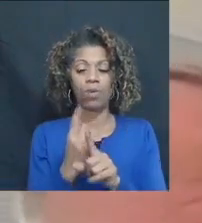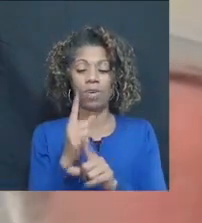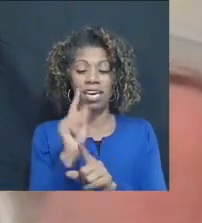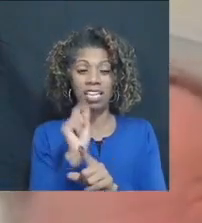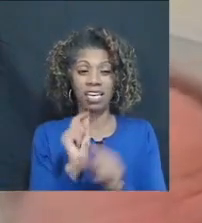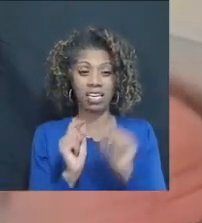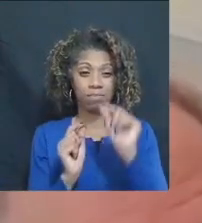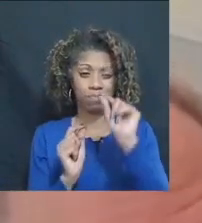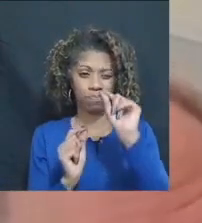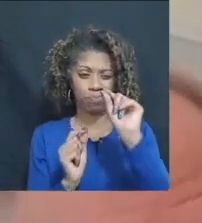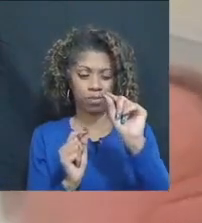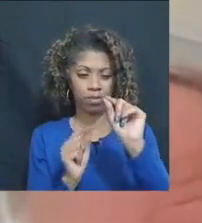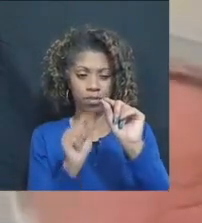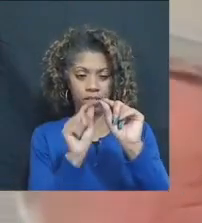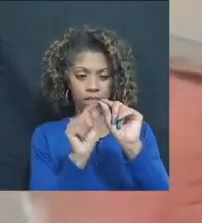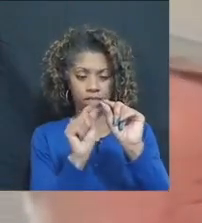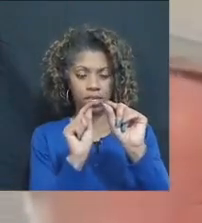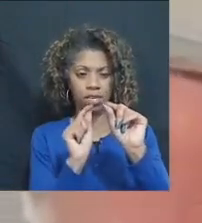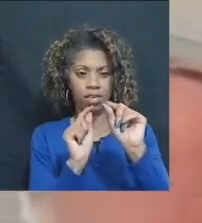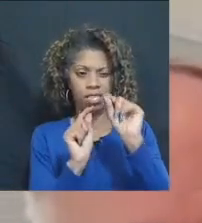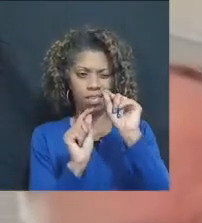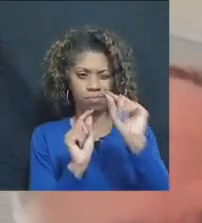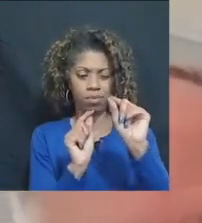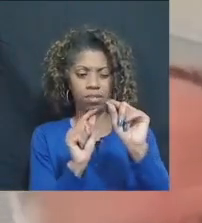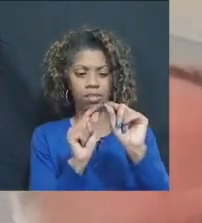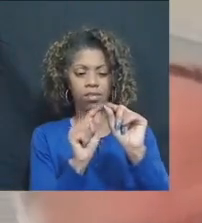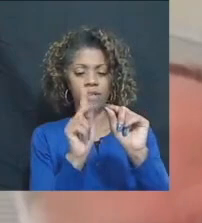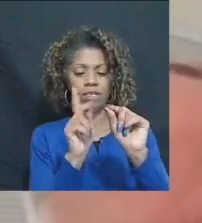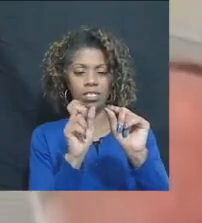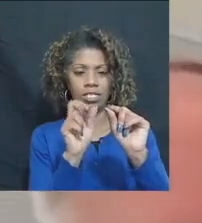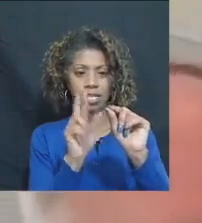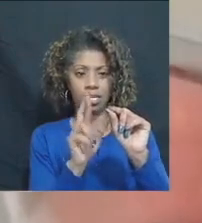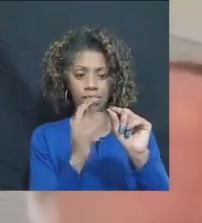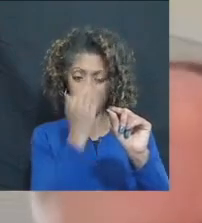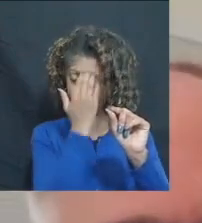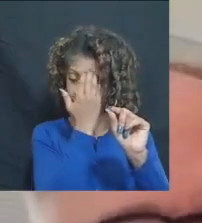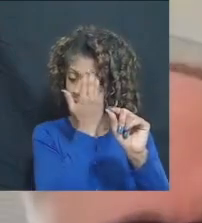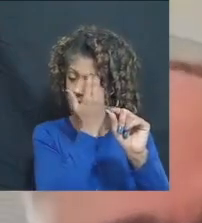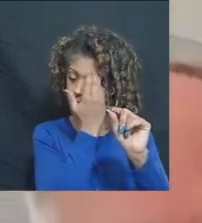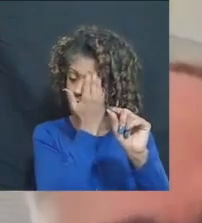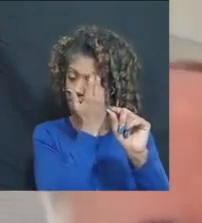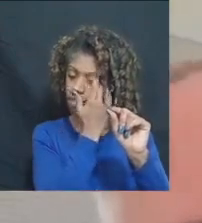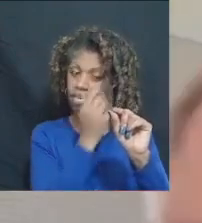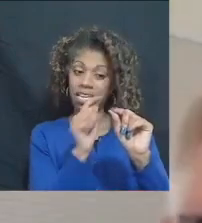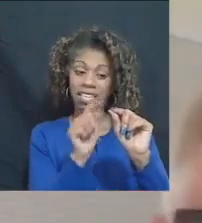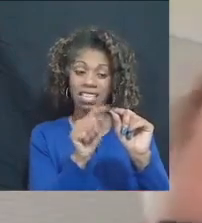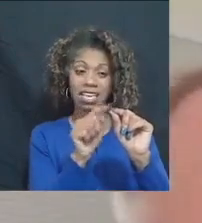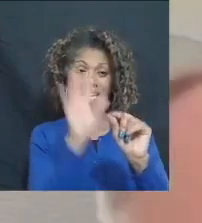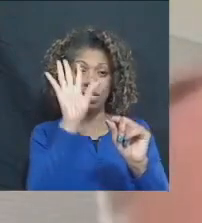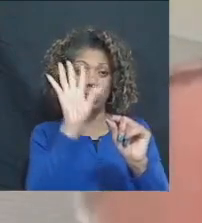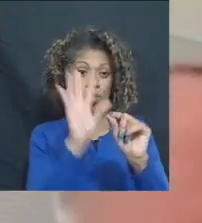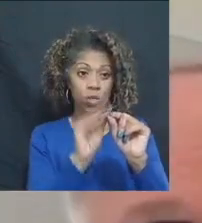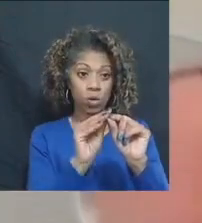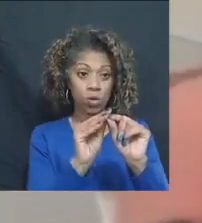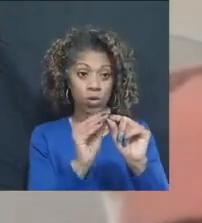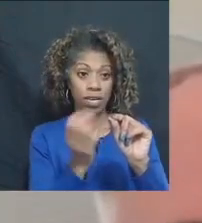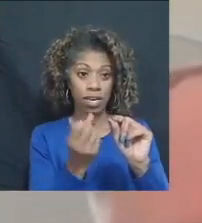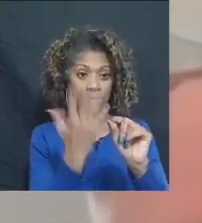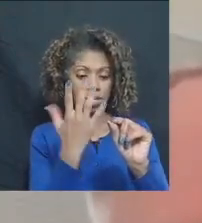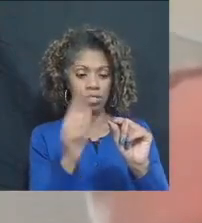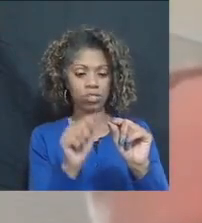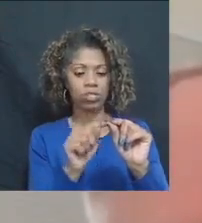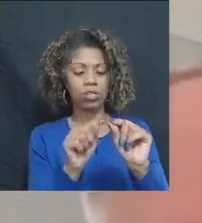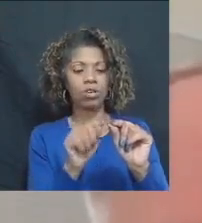$400 million maybe at the time. And then you went to Medicare, Medicaid, the uninsured, and all of the cost of the system. And you realized we were a rounding